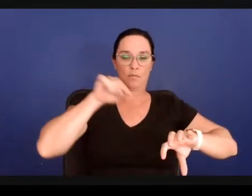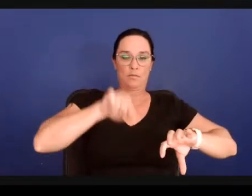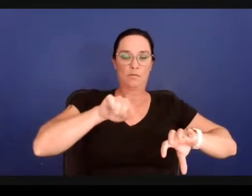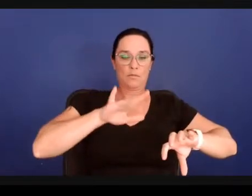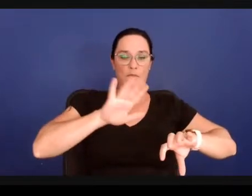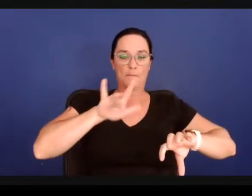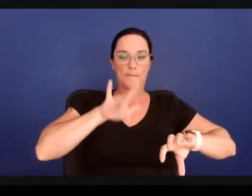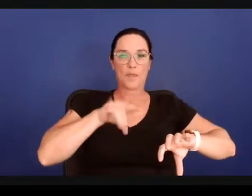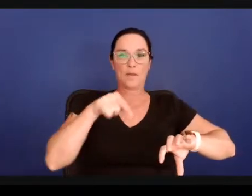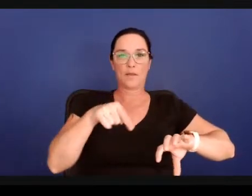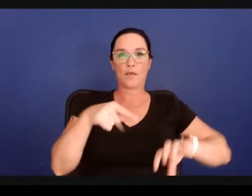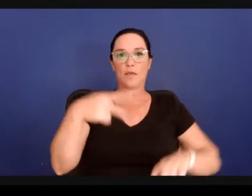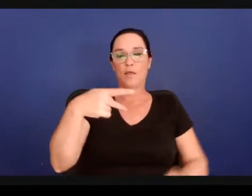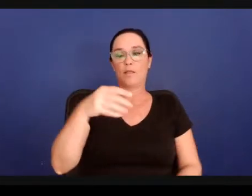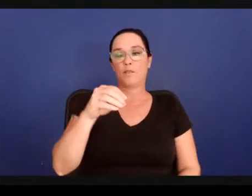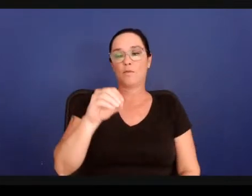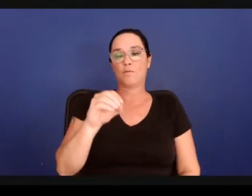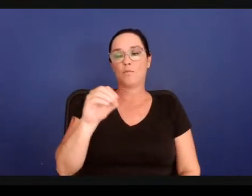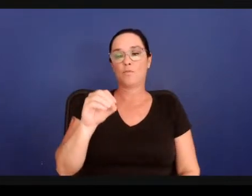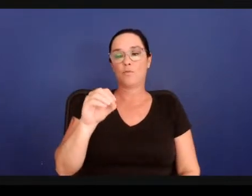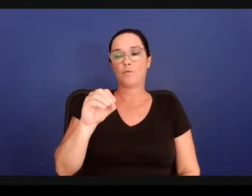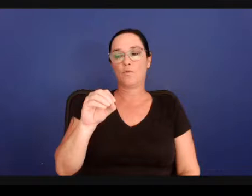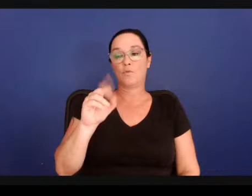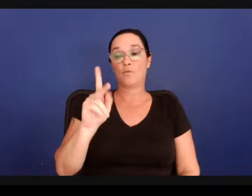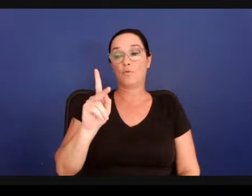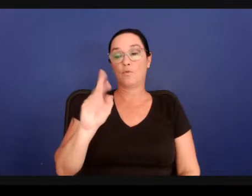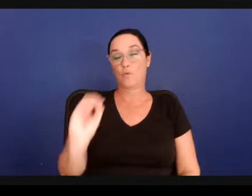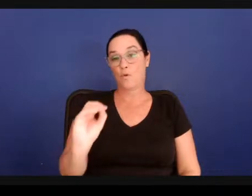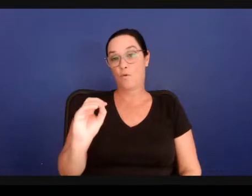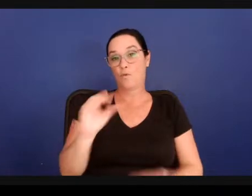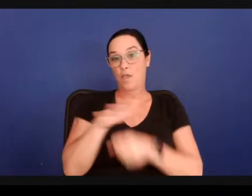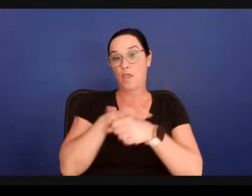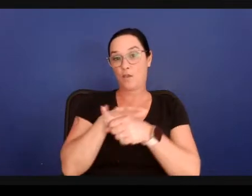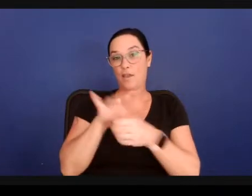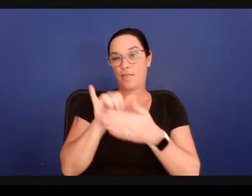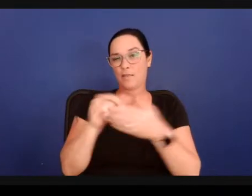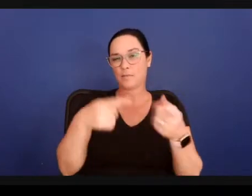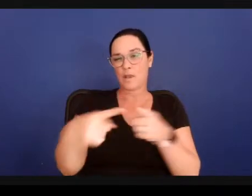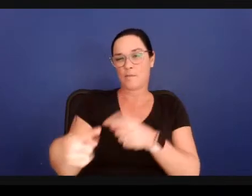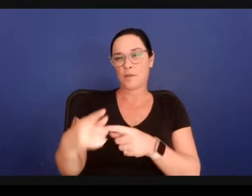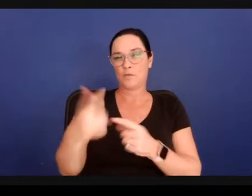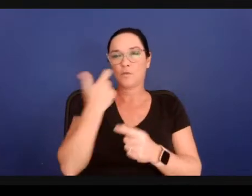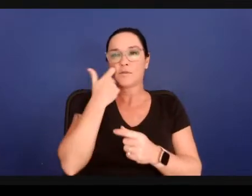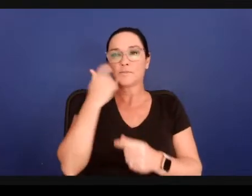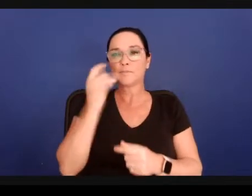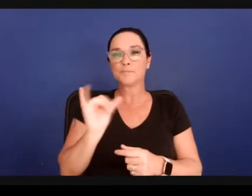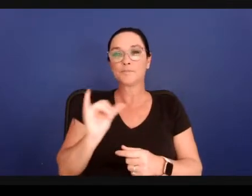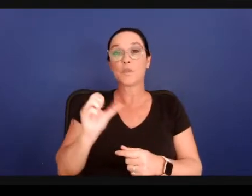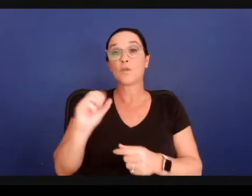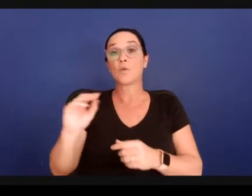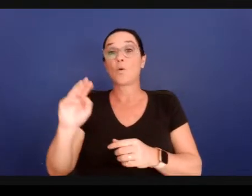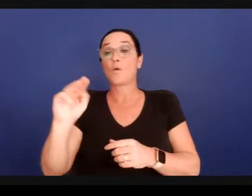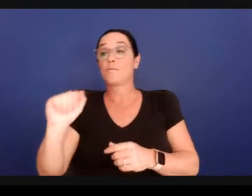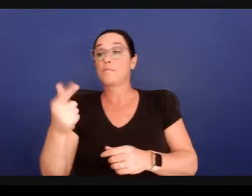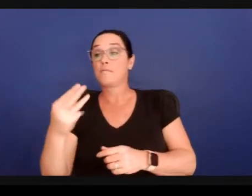this Pu'uko region here to the south, which has been flaring up for a while as well. So it does seem the magma is moving its way to put pressure,